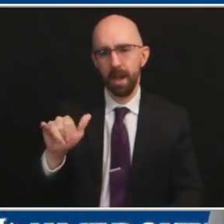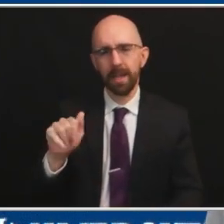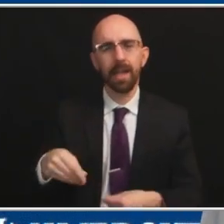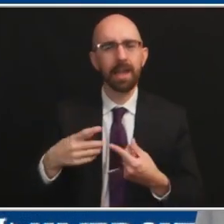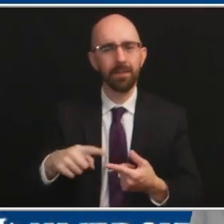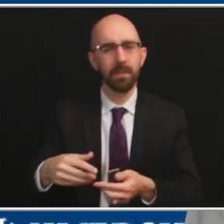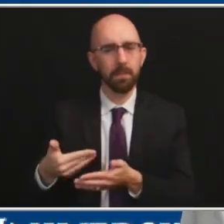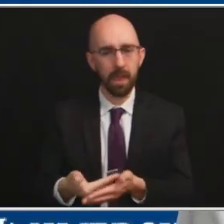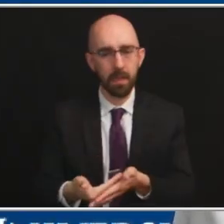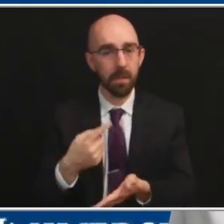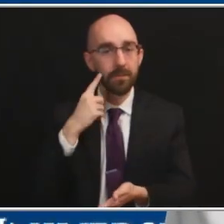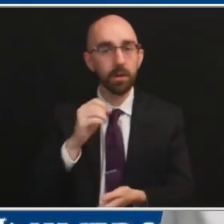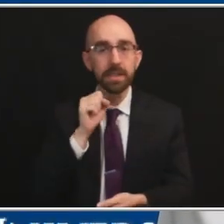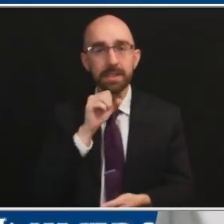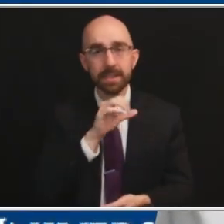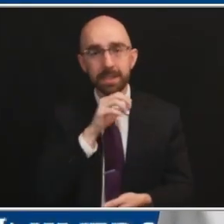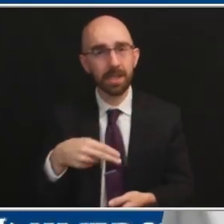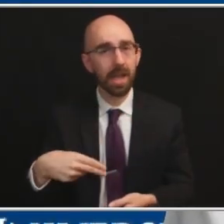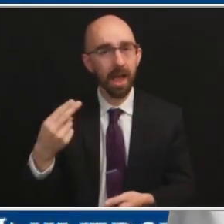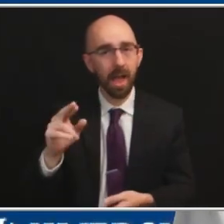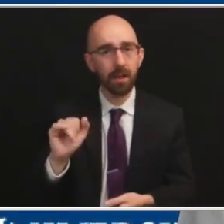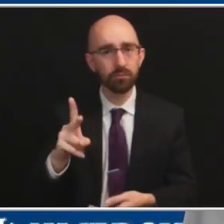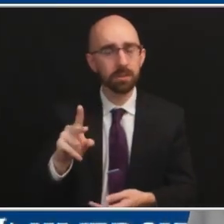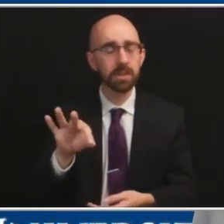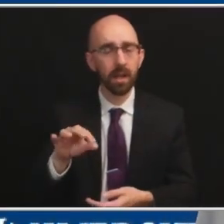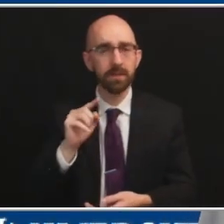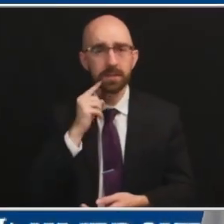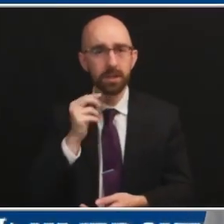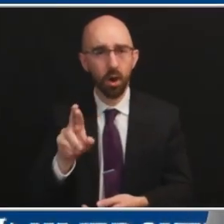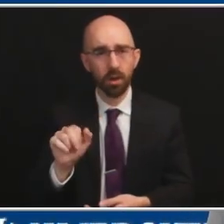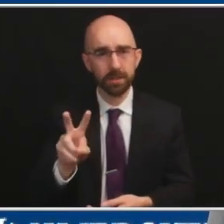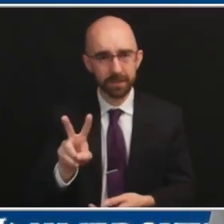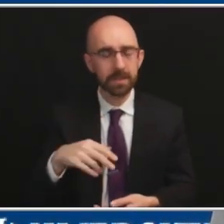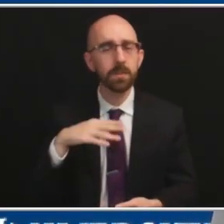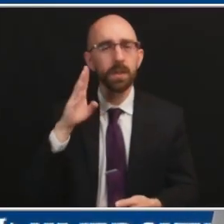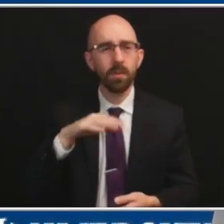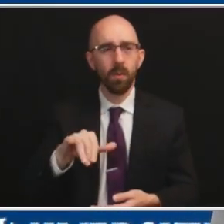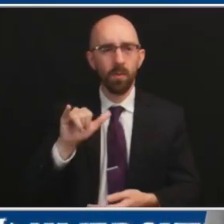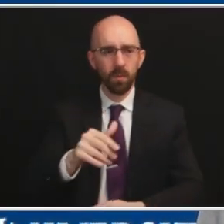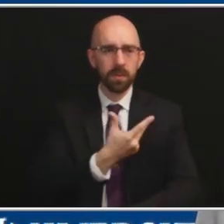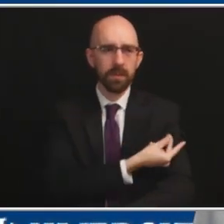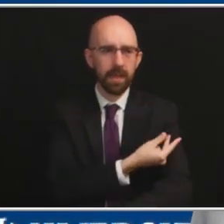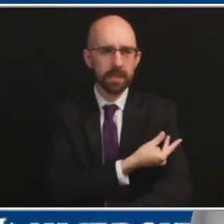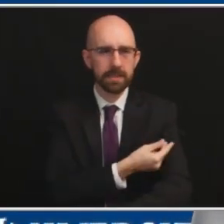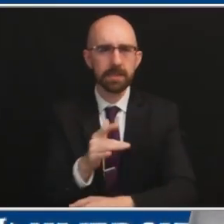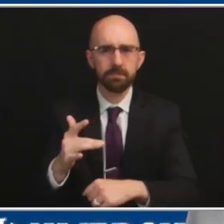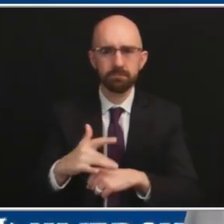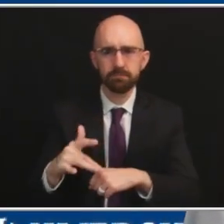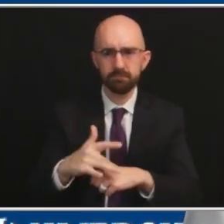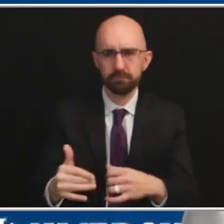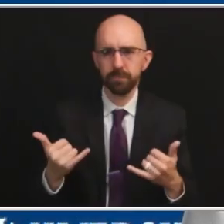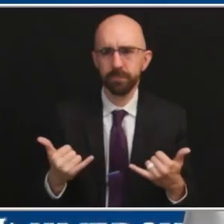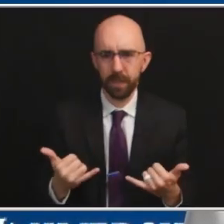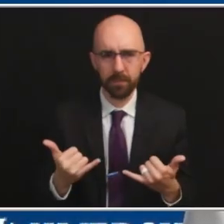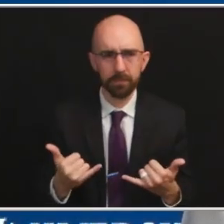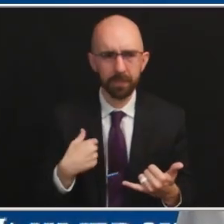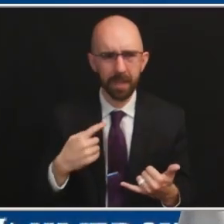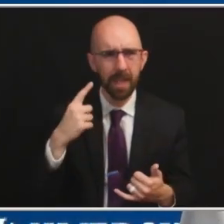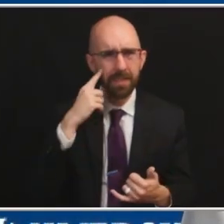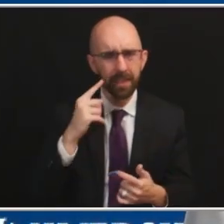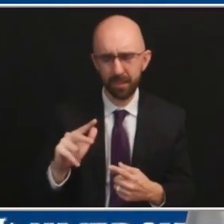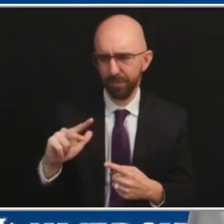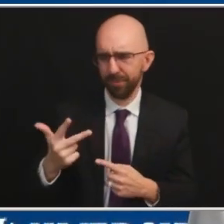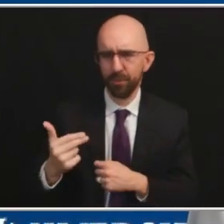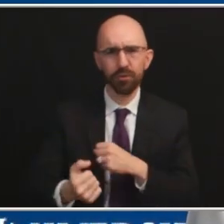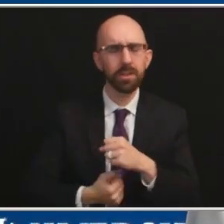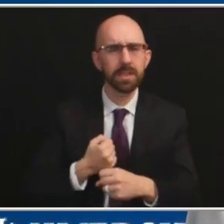who are also at highest risk of severe RSV, we know that those vaccines are available now. This is, I think, the third year